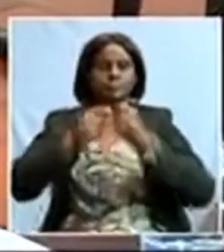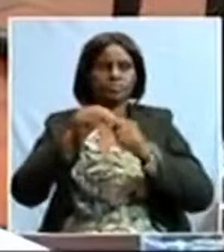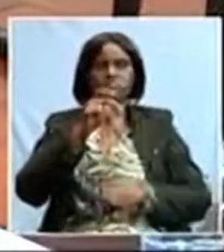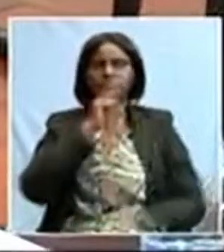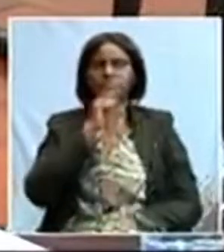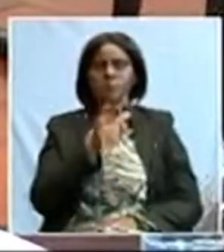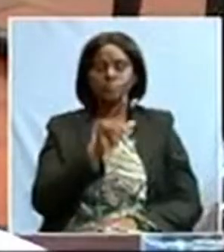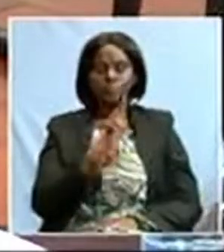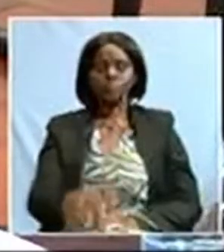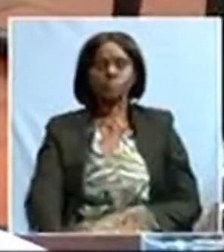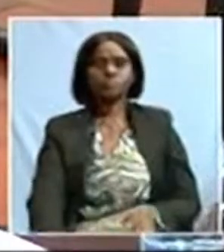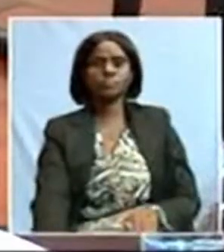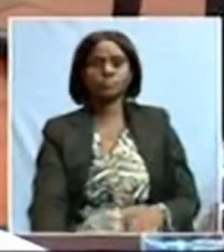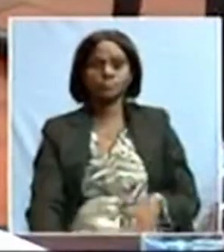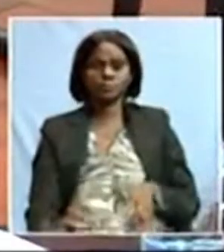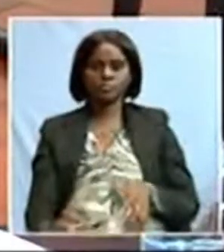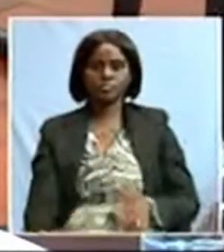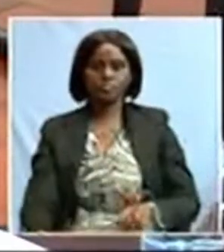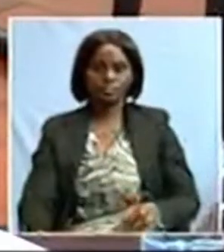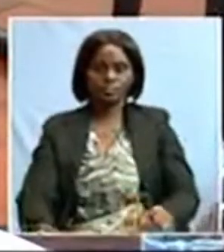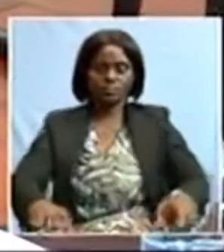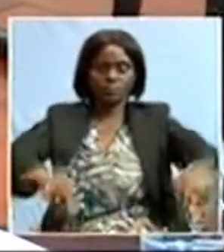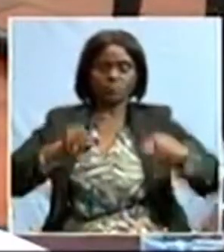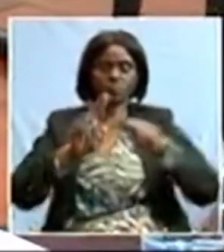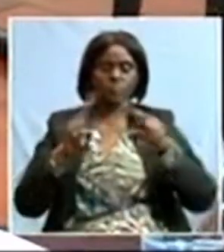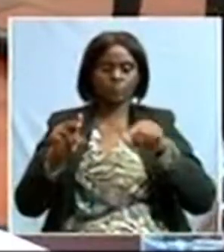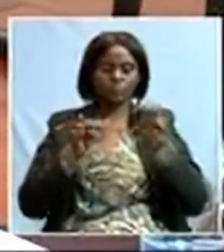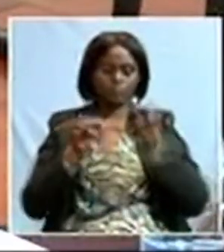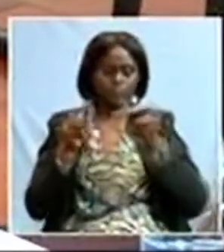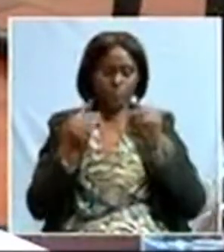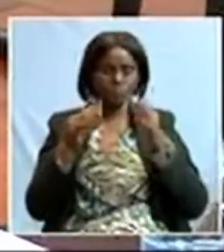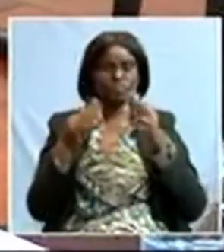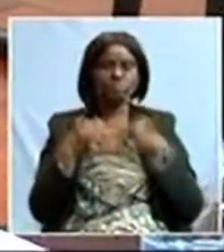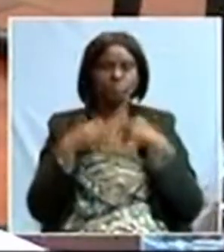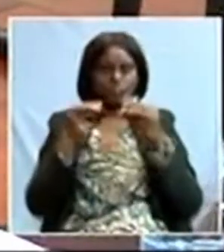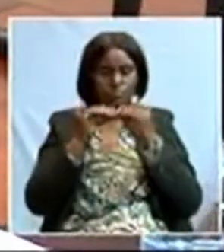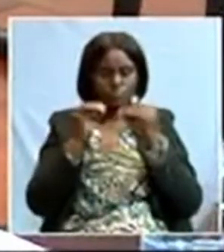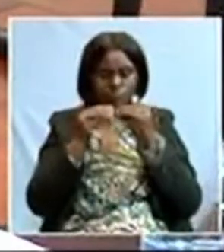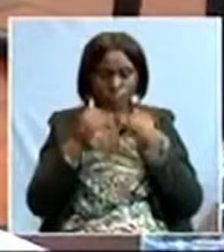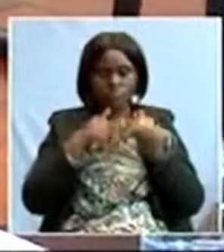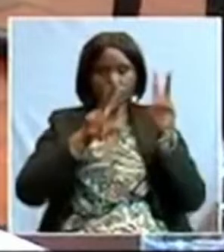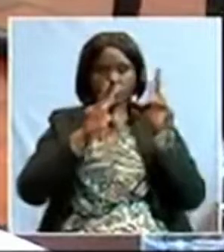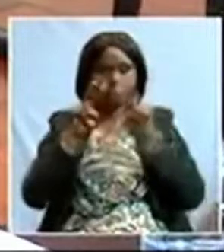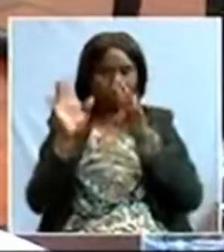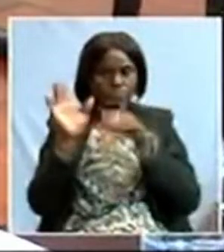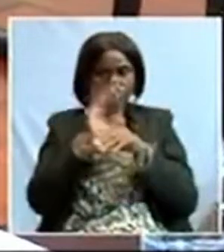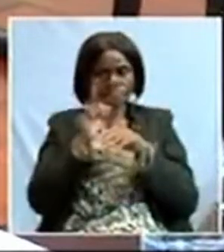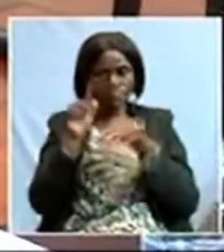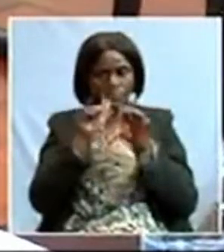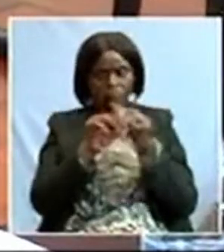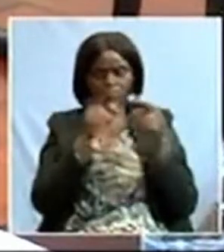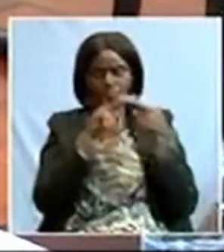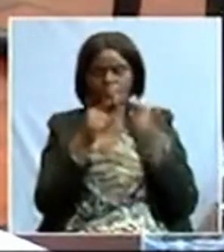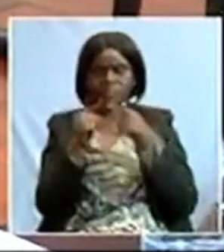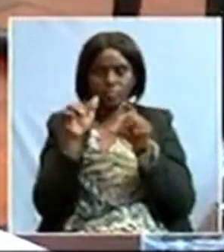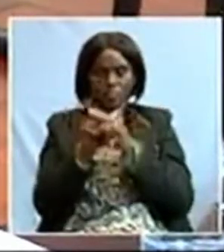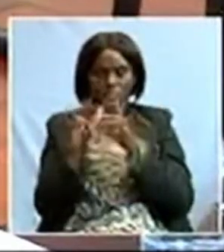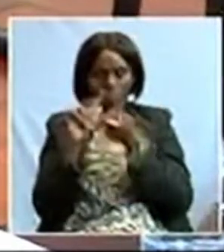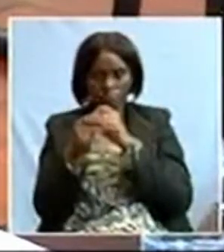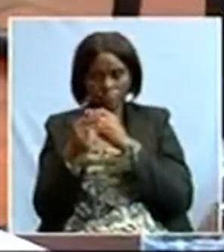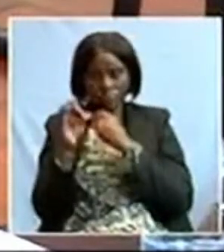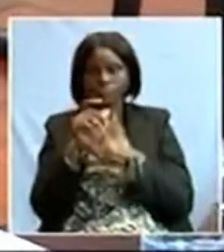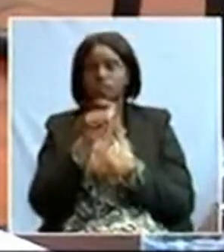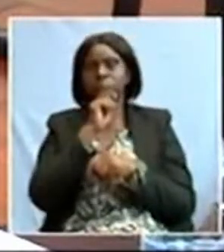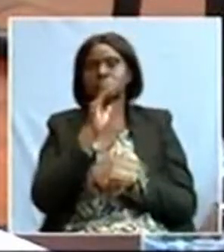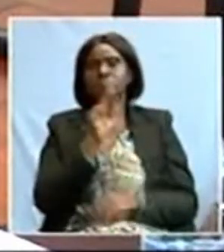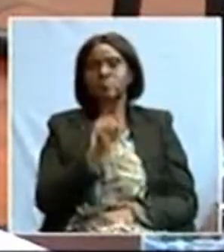ownership. Cause of the query. Chair, management wishes to acknowledge the auditor's observation on the variance on the change of